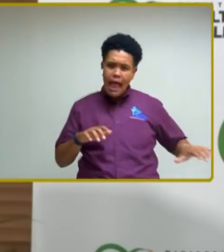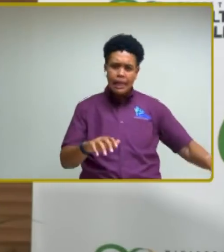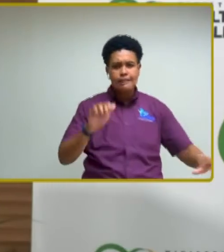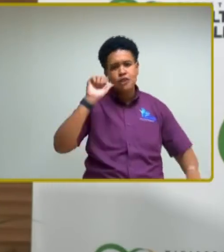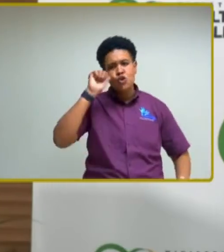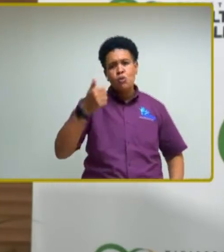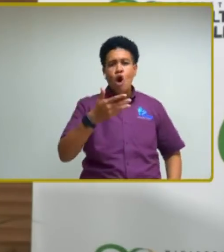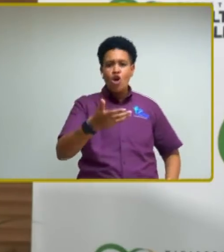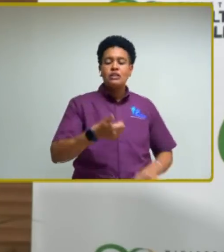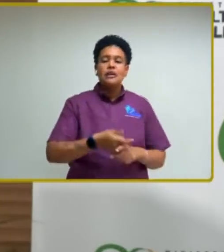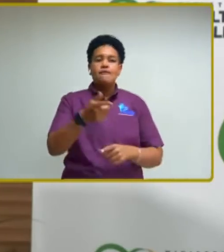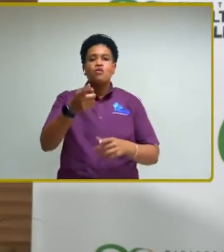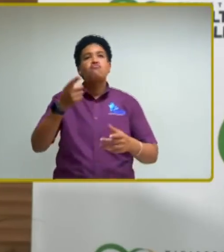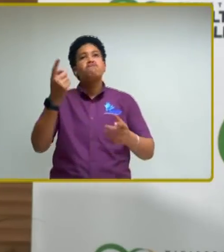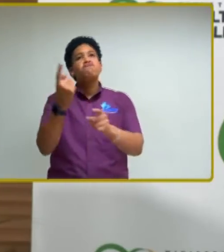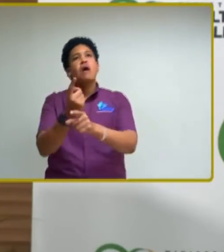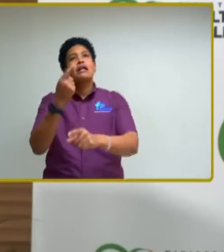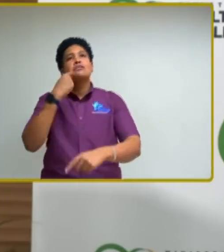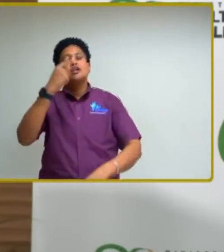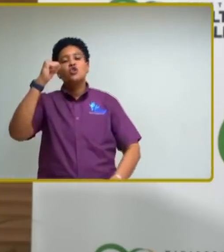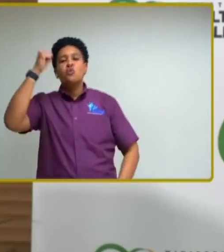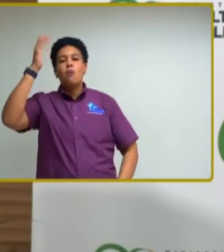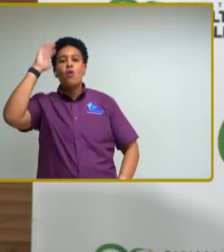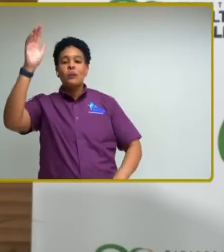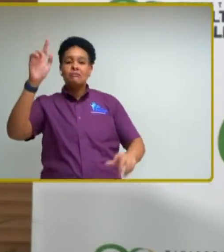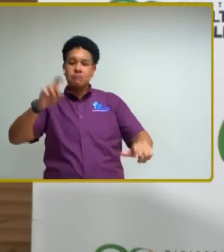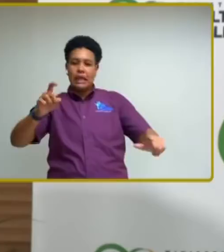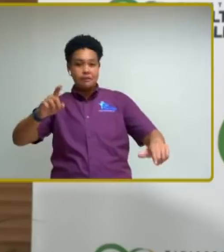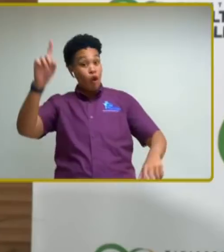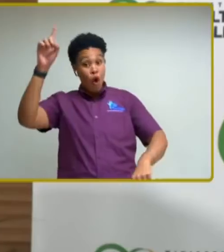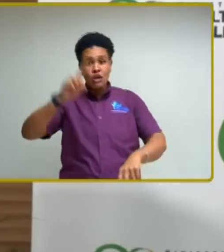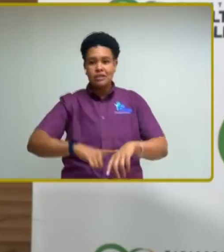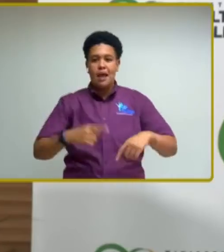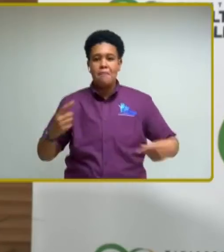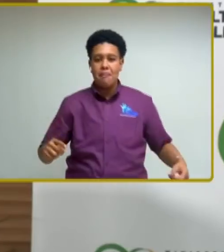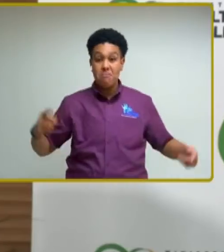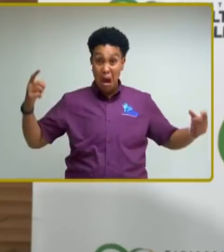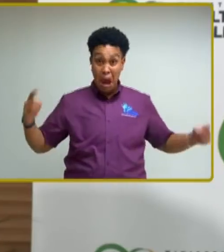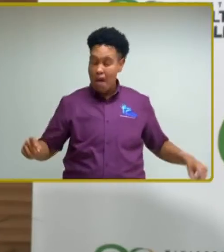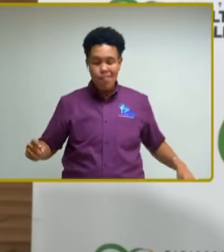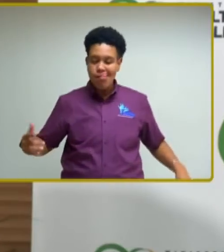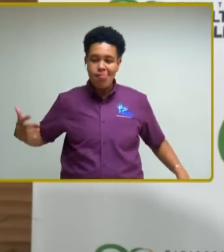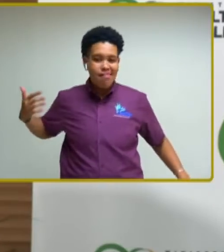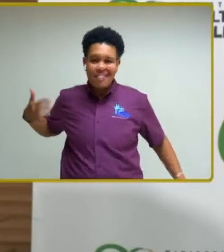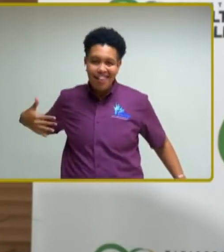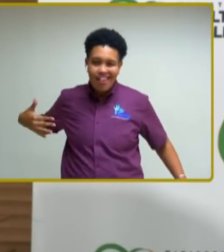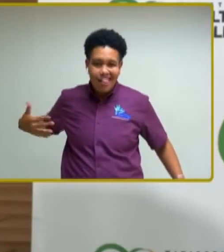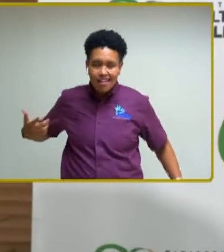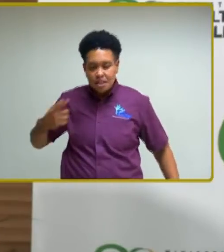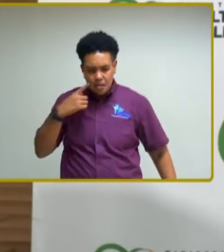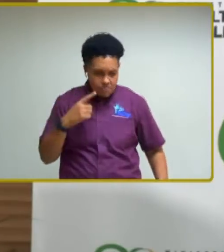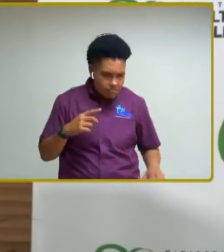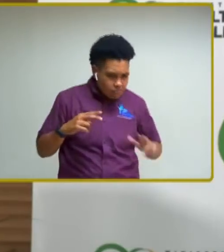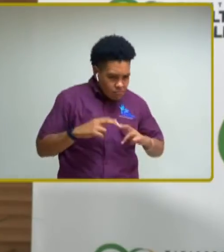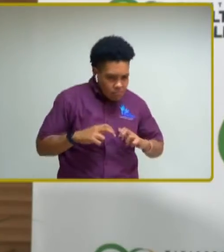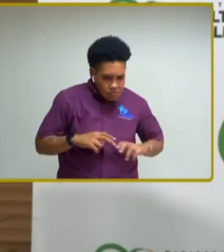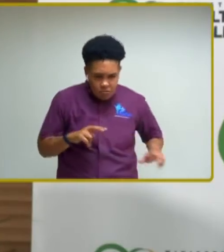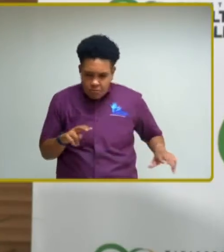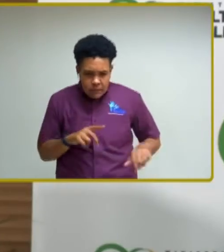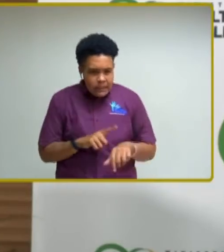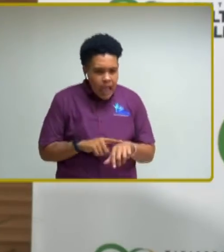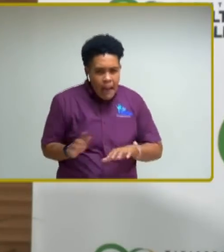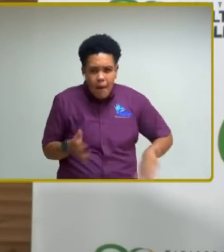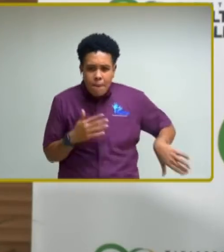tomorrow. As you rightly said, tomorrow will be a pilot. We will be running several assessments, time and